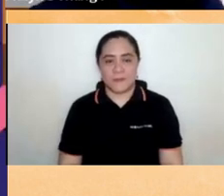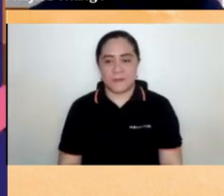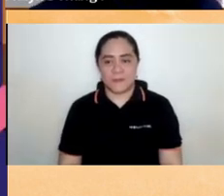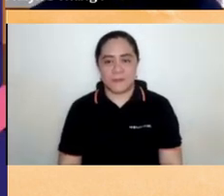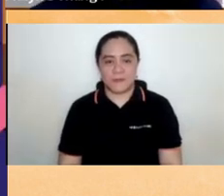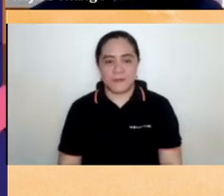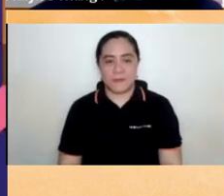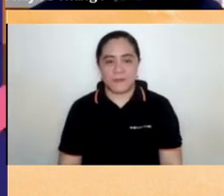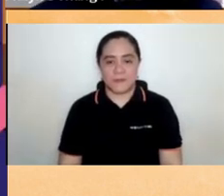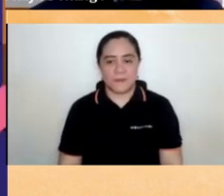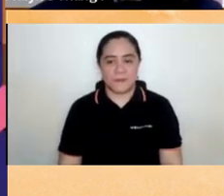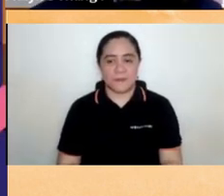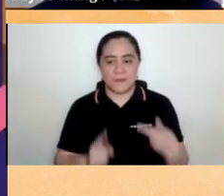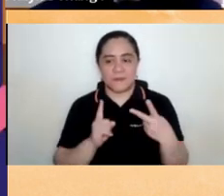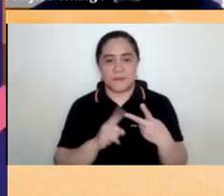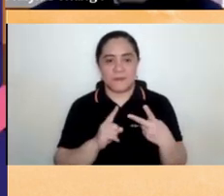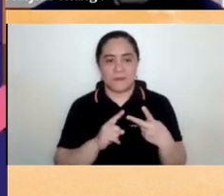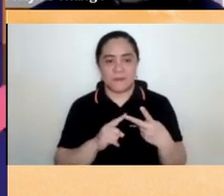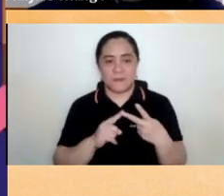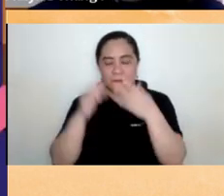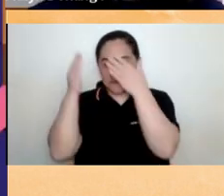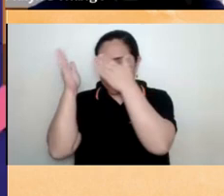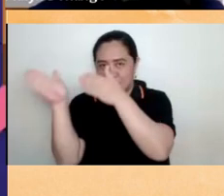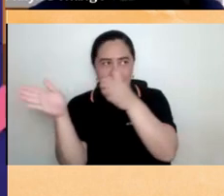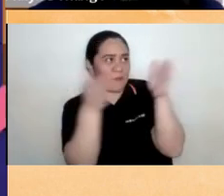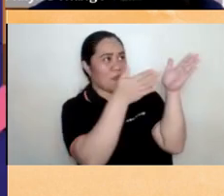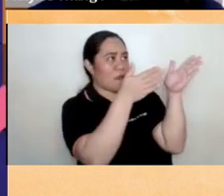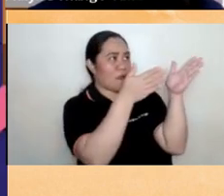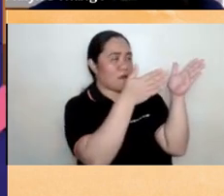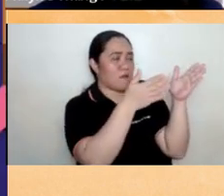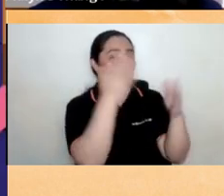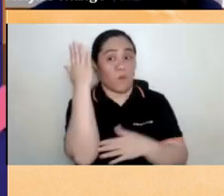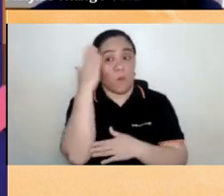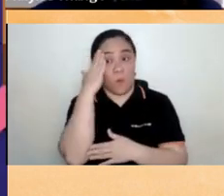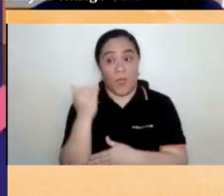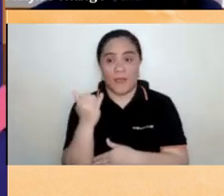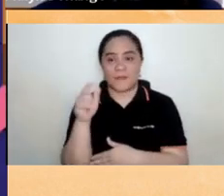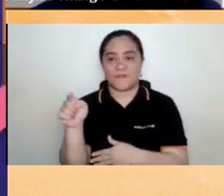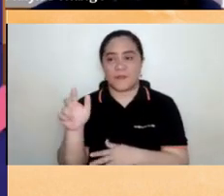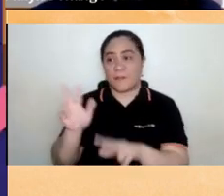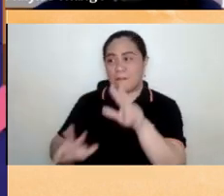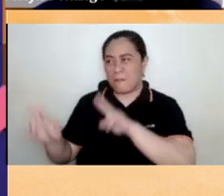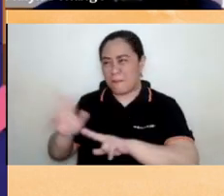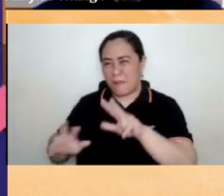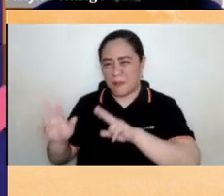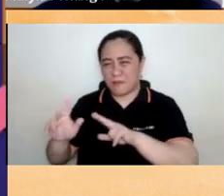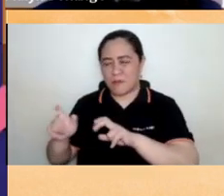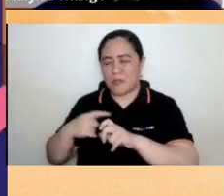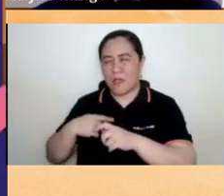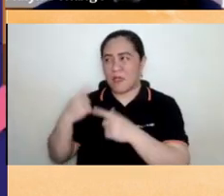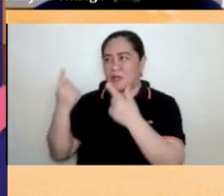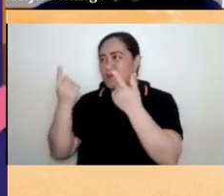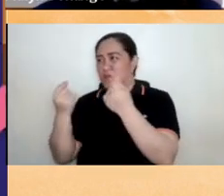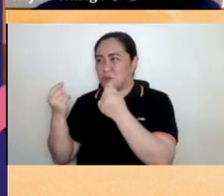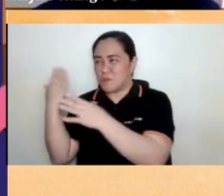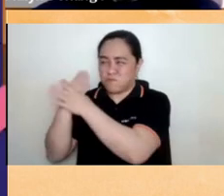The next one is shifting the focus. Oftentimes, anxious children become preoccupied and